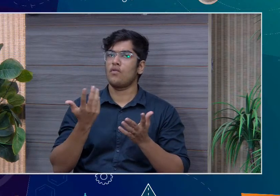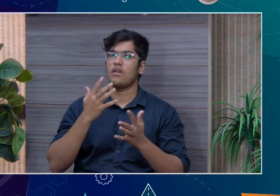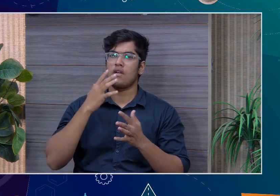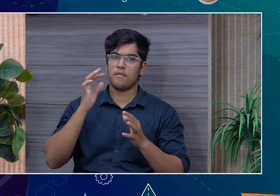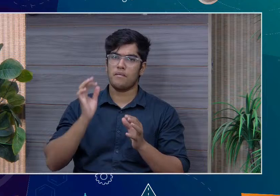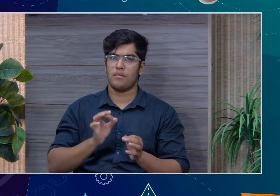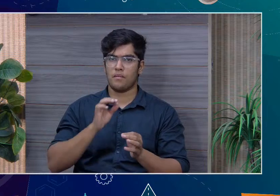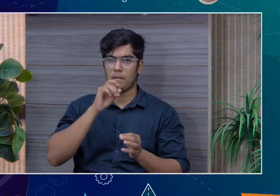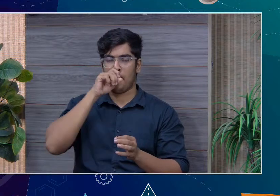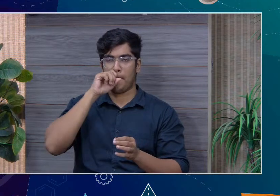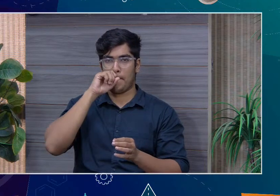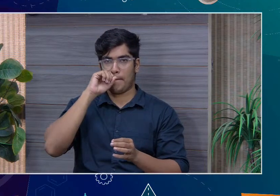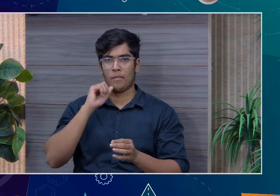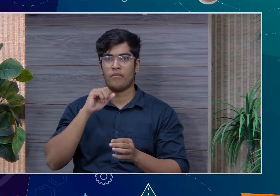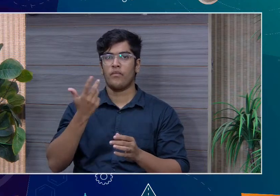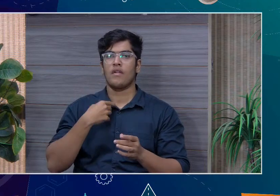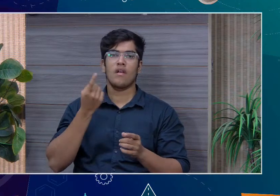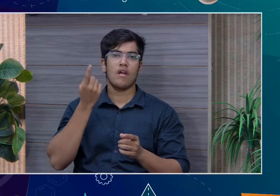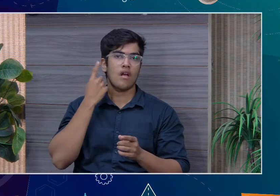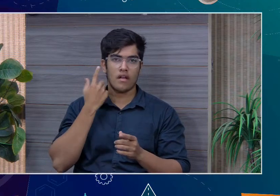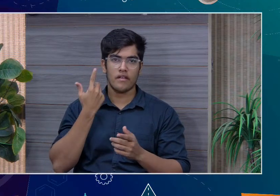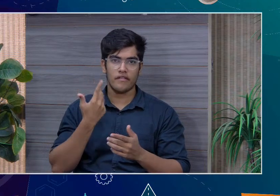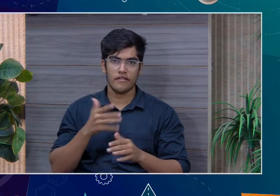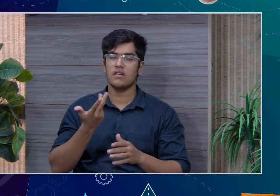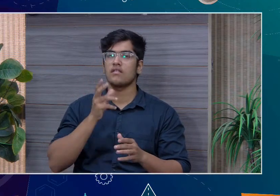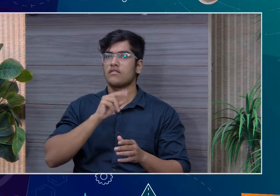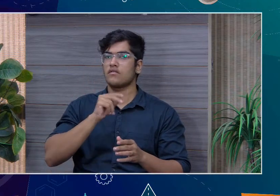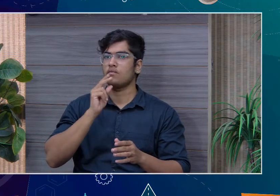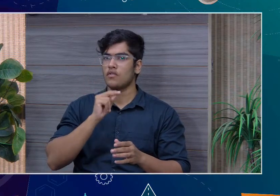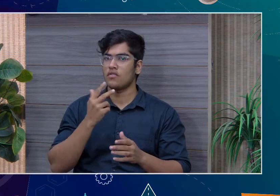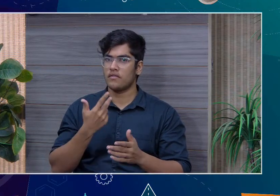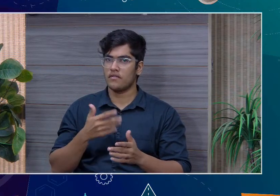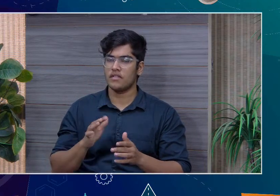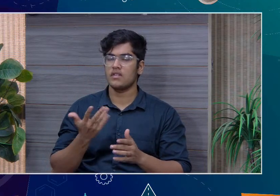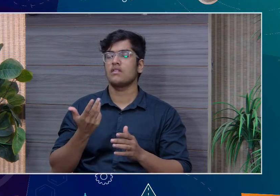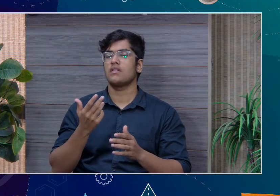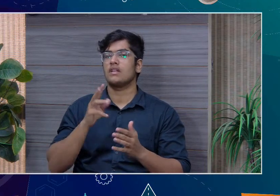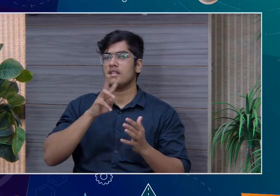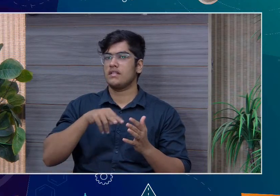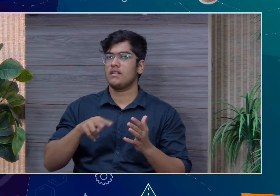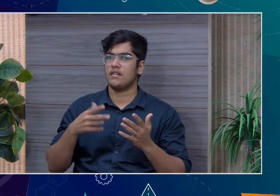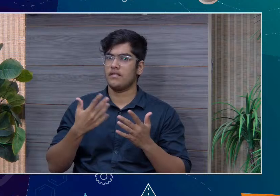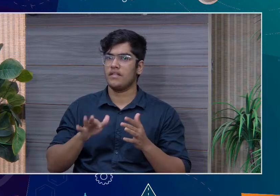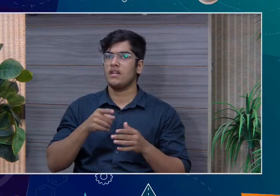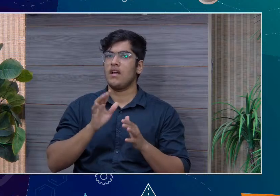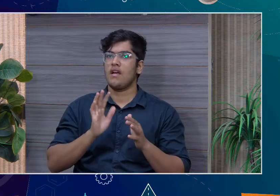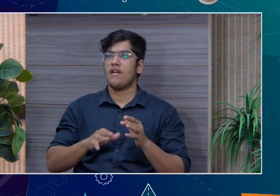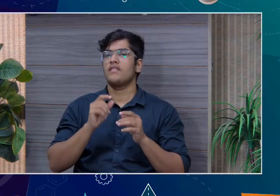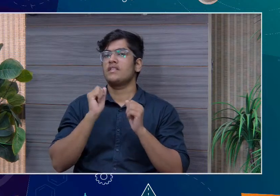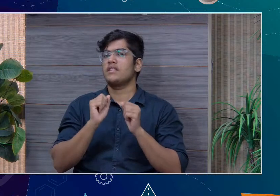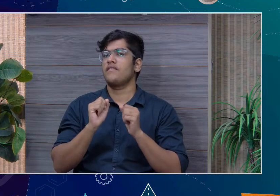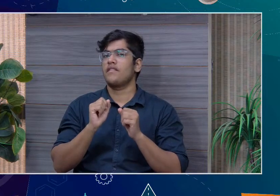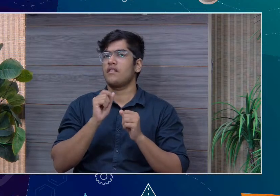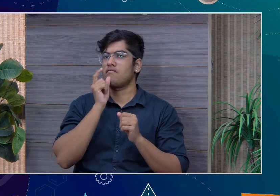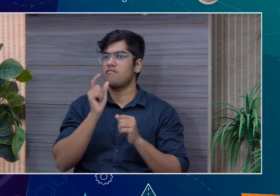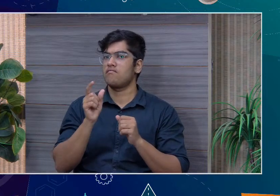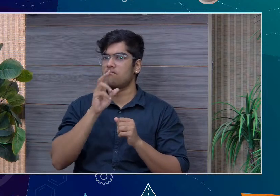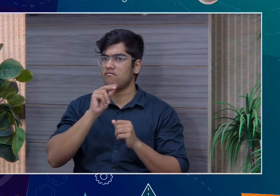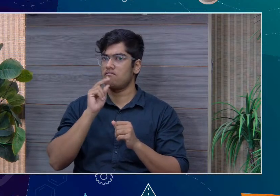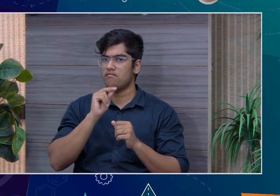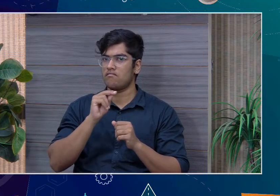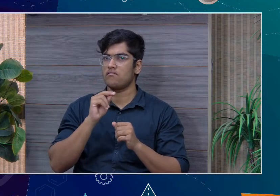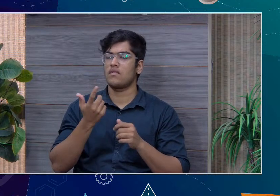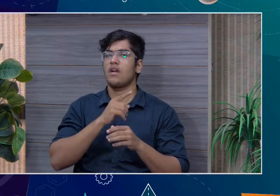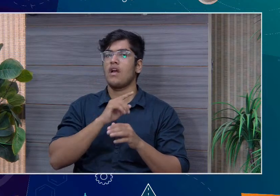which we even heard, we spoke. We read that they are difficult to pronounce. So how